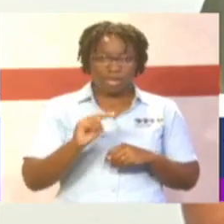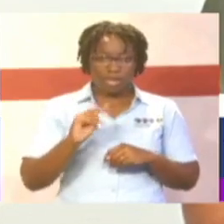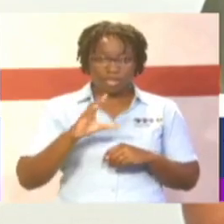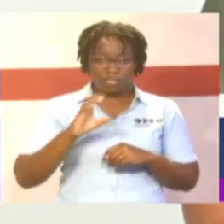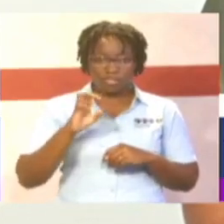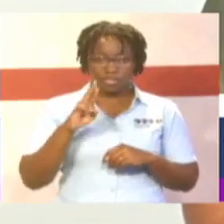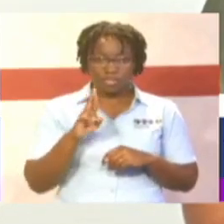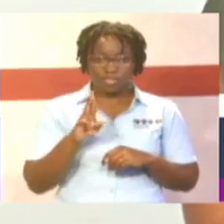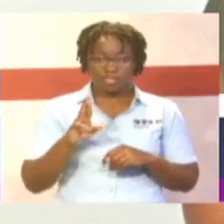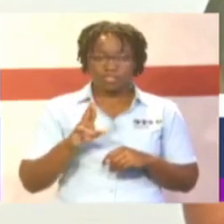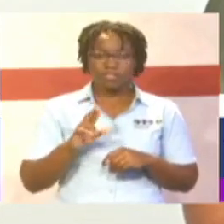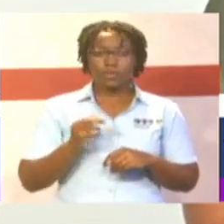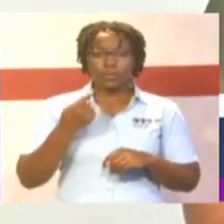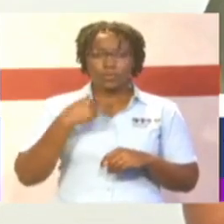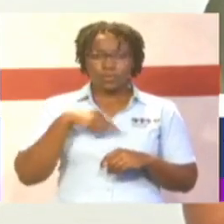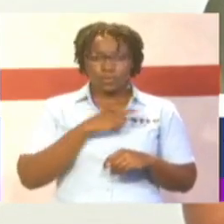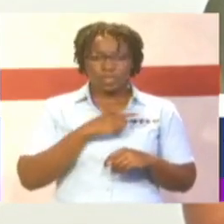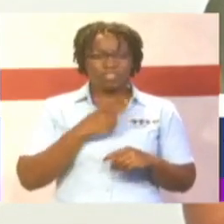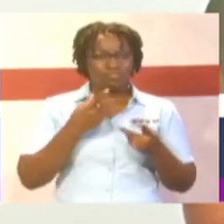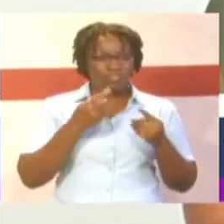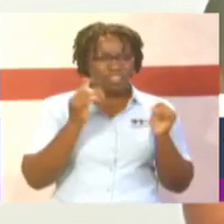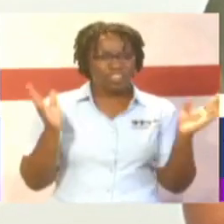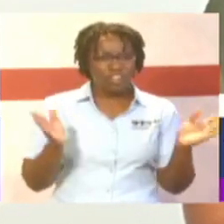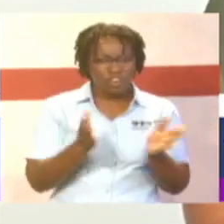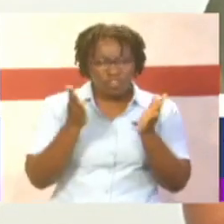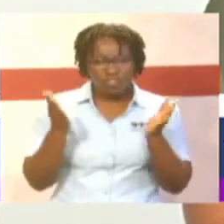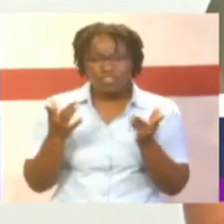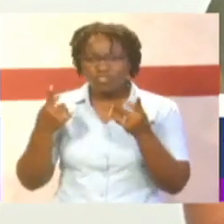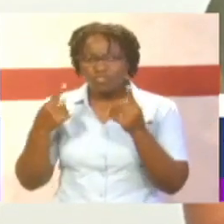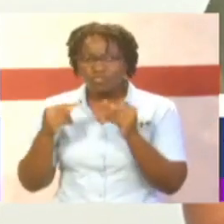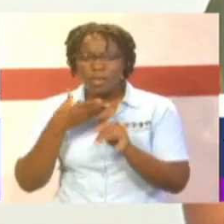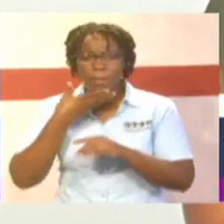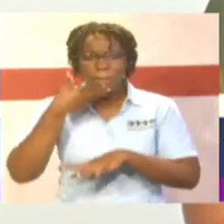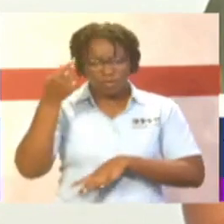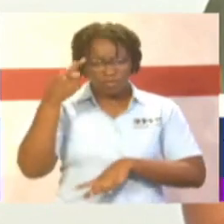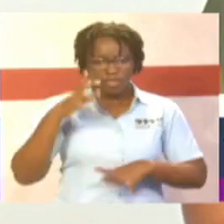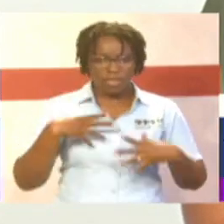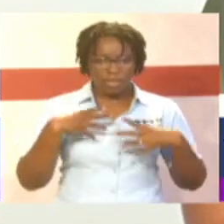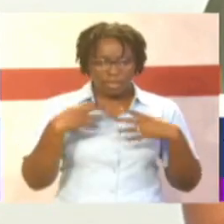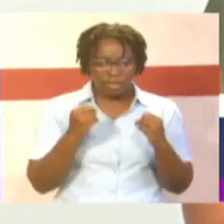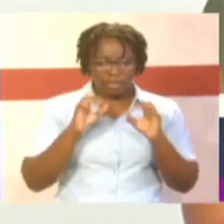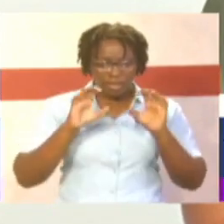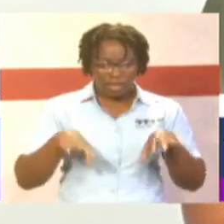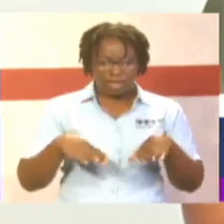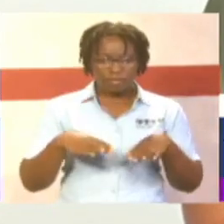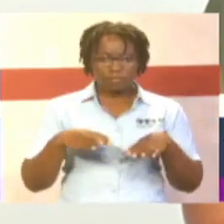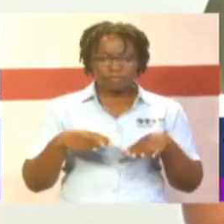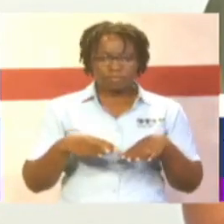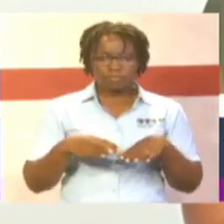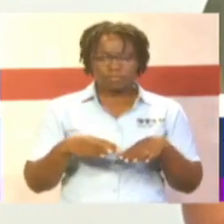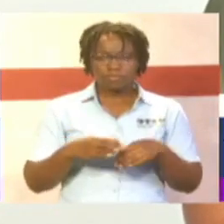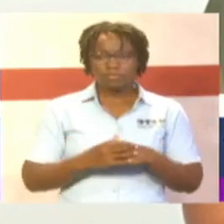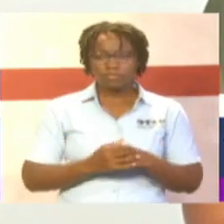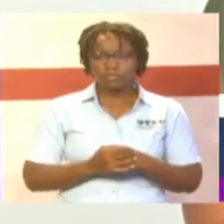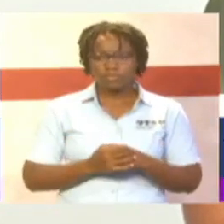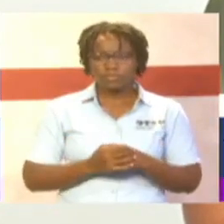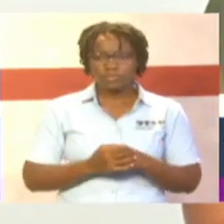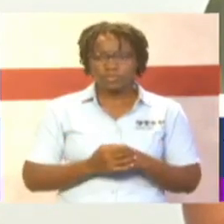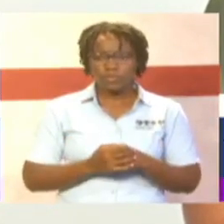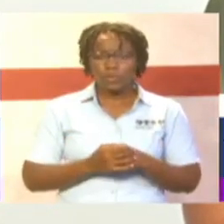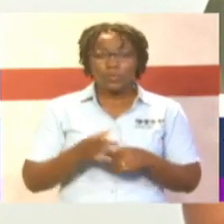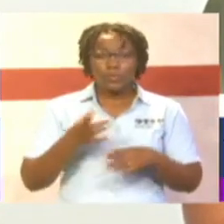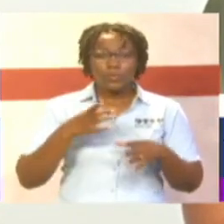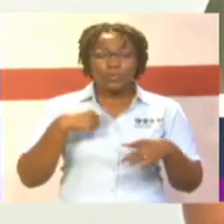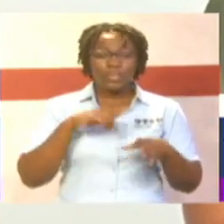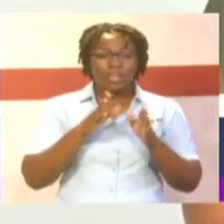population to give yourselves a fighting chance through healthy lifestyles and screening. Today, we ask all of our cancer